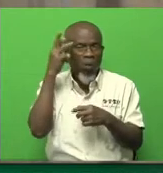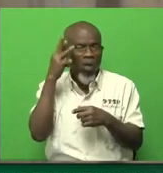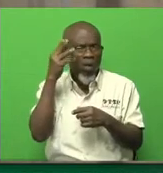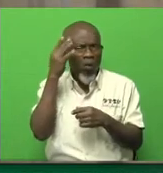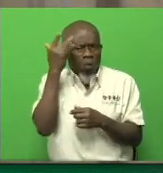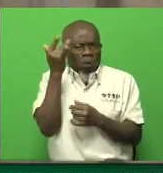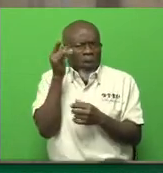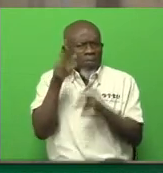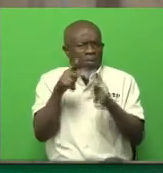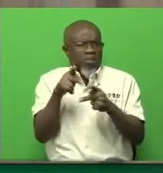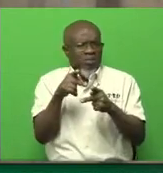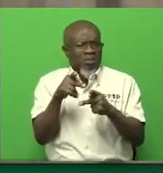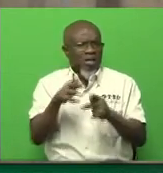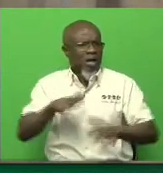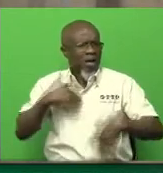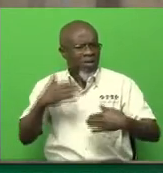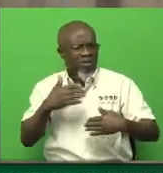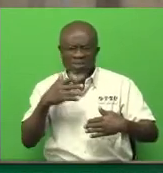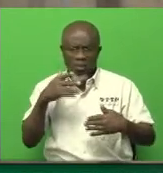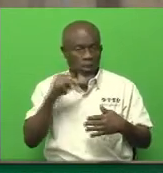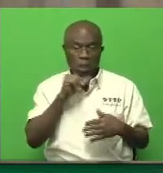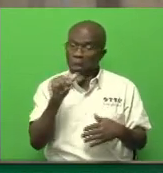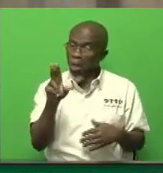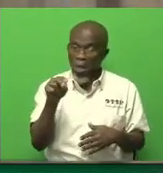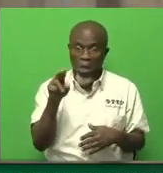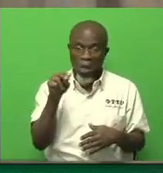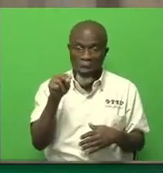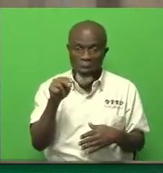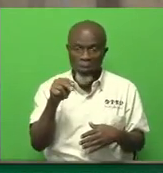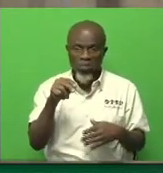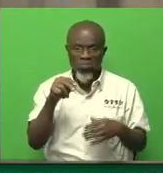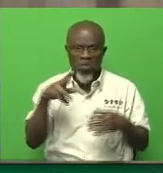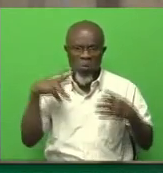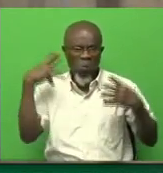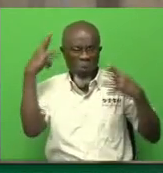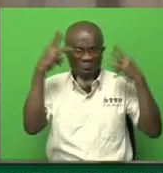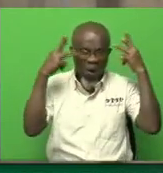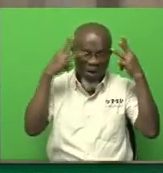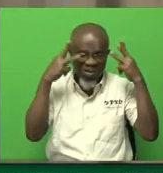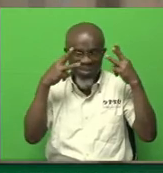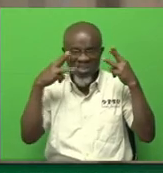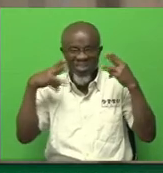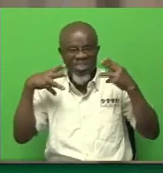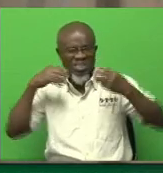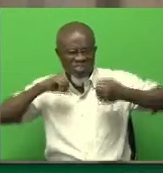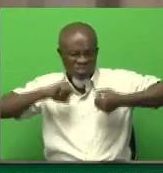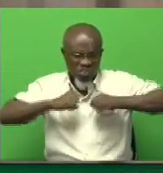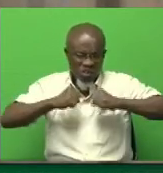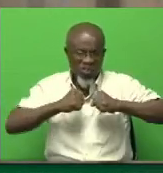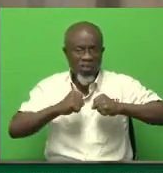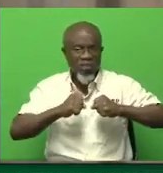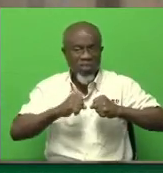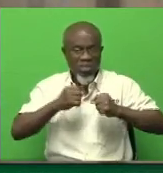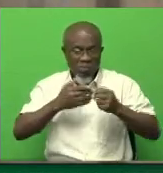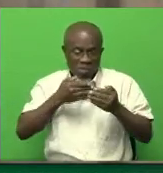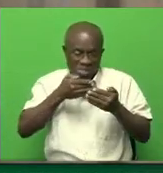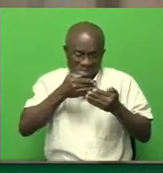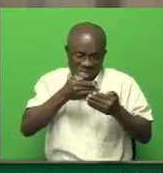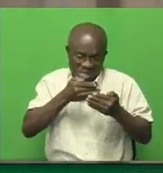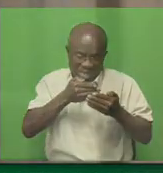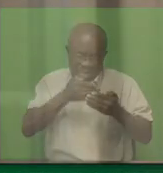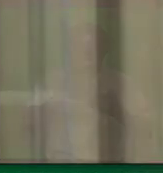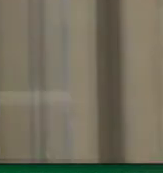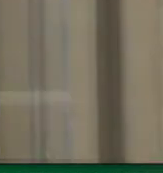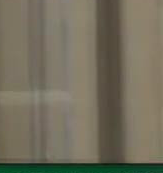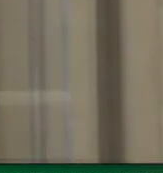here and say it's a fair budget when the budget is tipping some persons over the edge they were on the edge and they may be going over